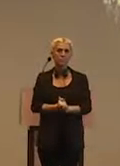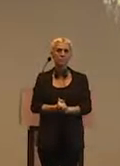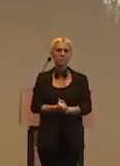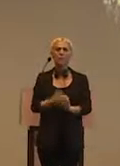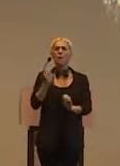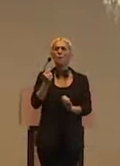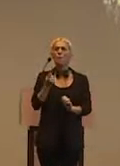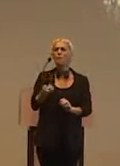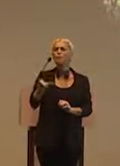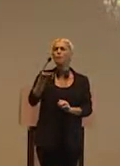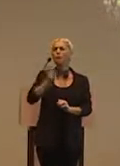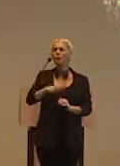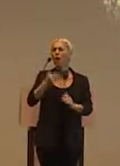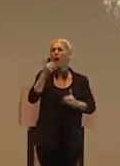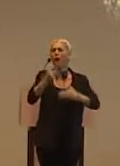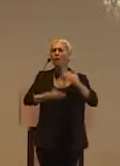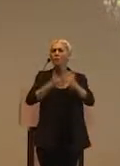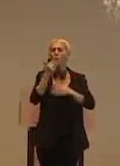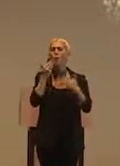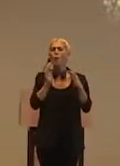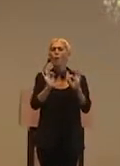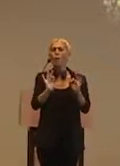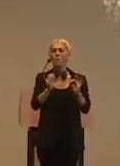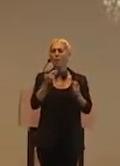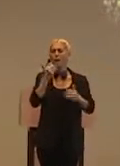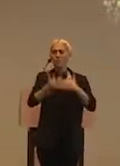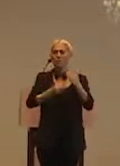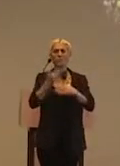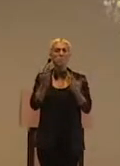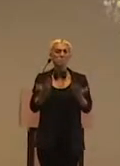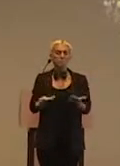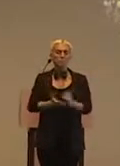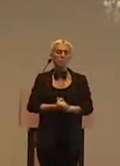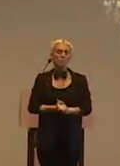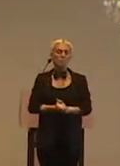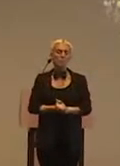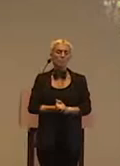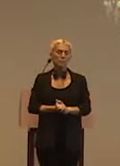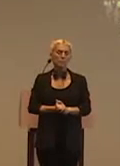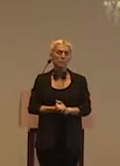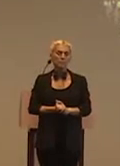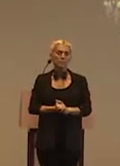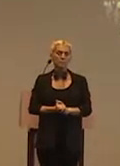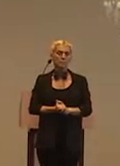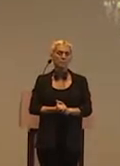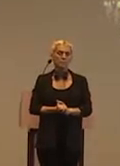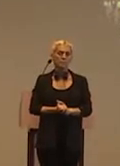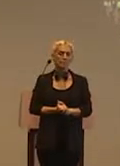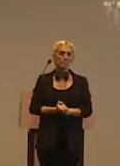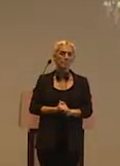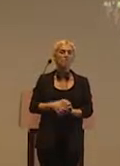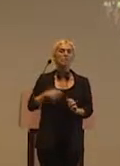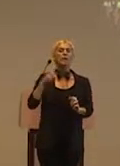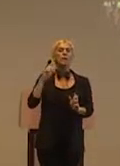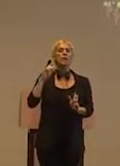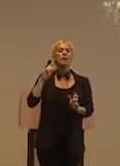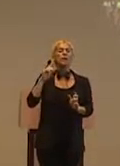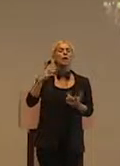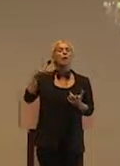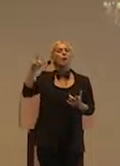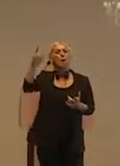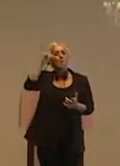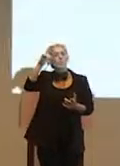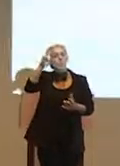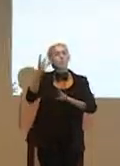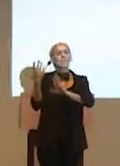field we talked about the importance of telling because people talk